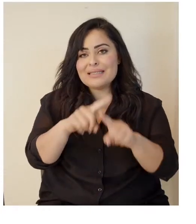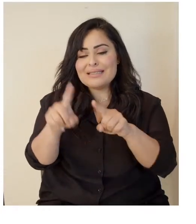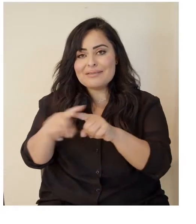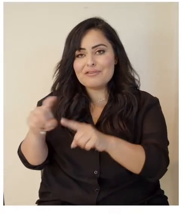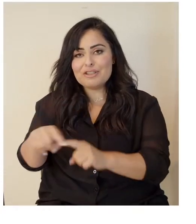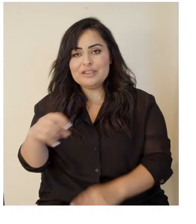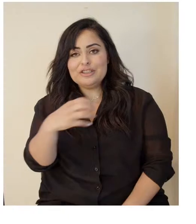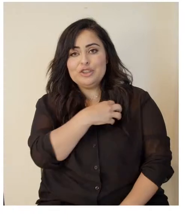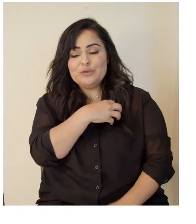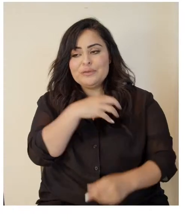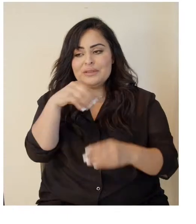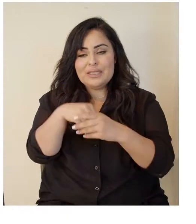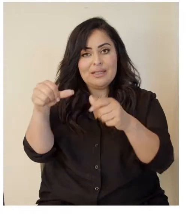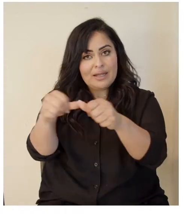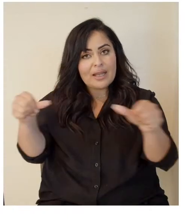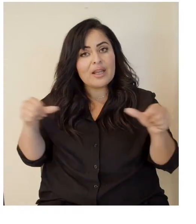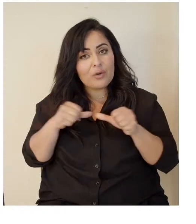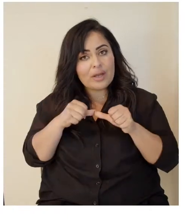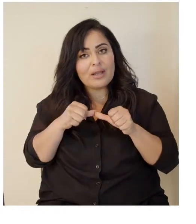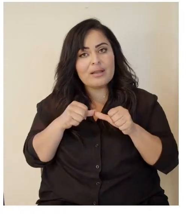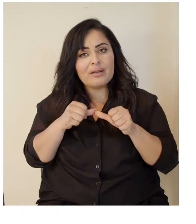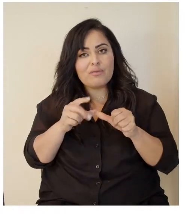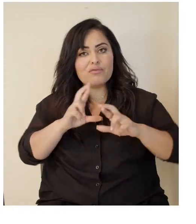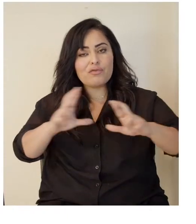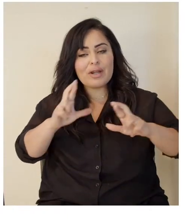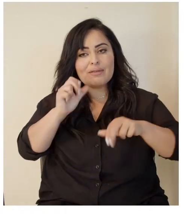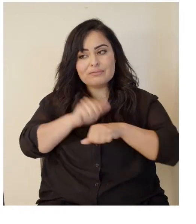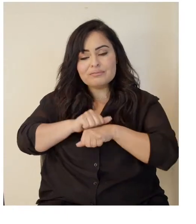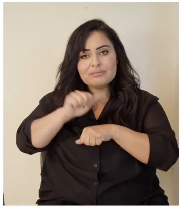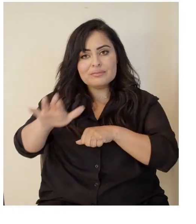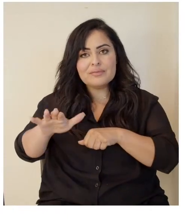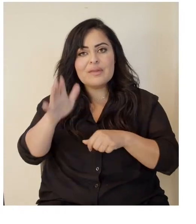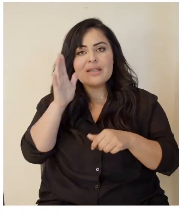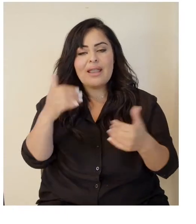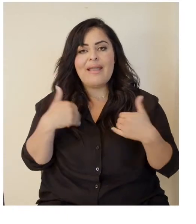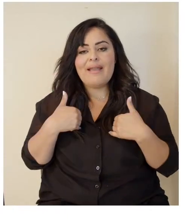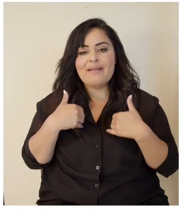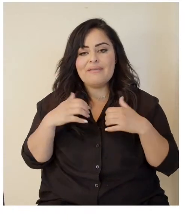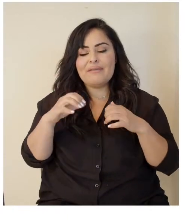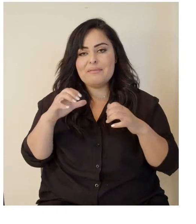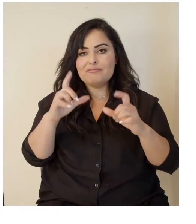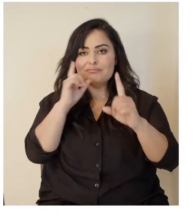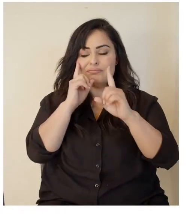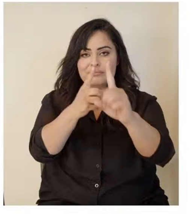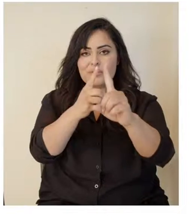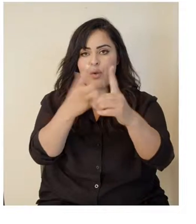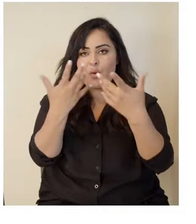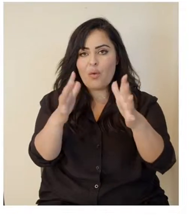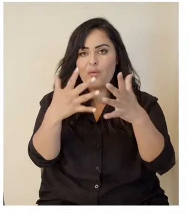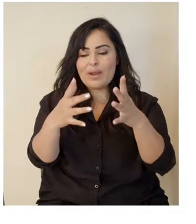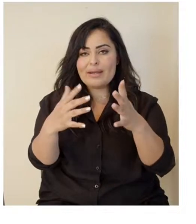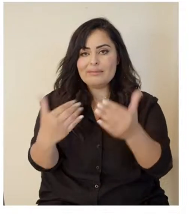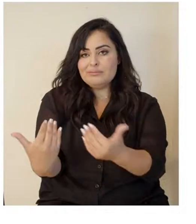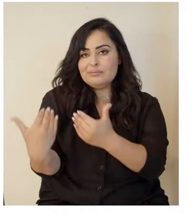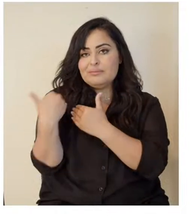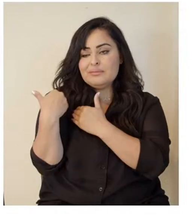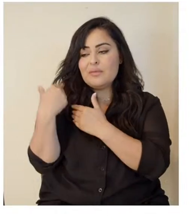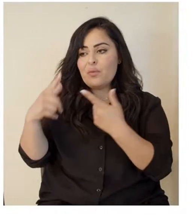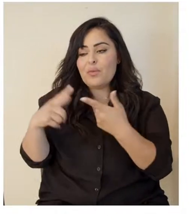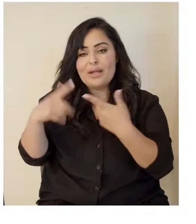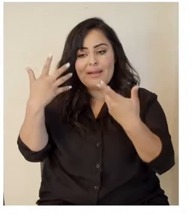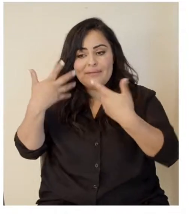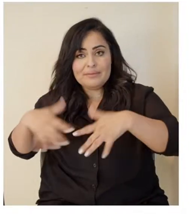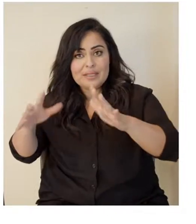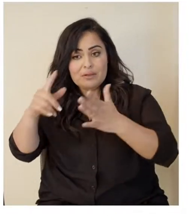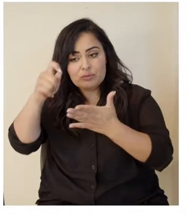in the area for deployment. They do have active missions. Once they complete a mission, they're assigned